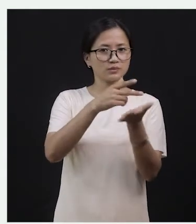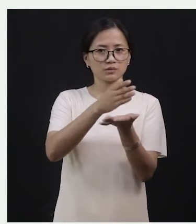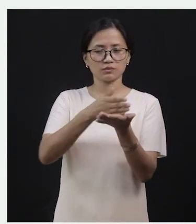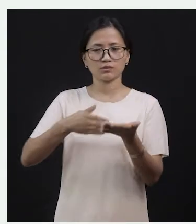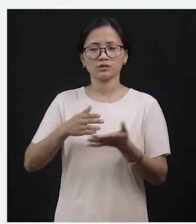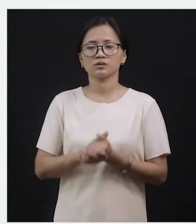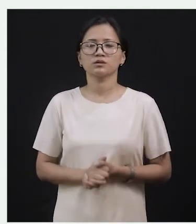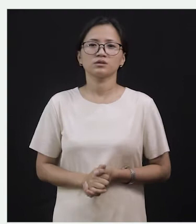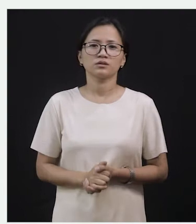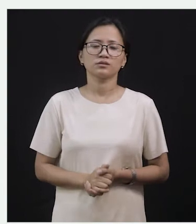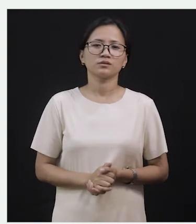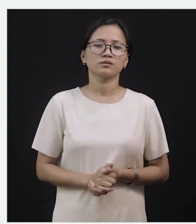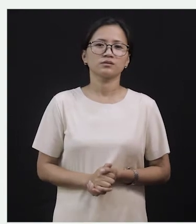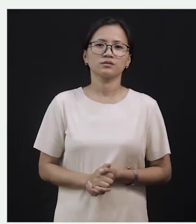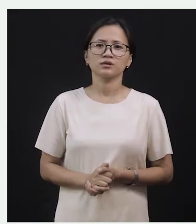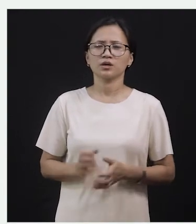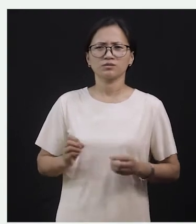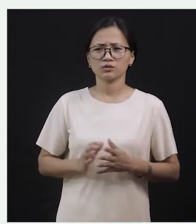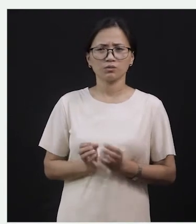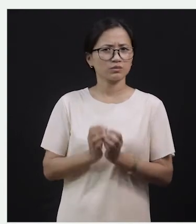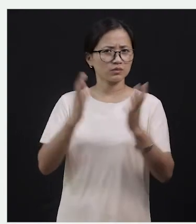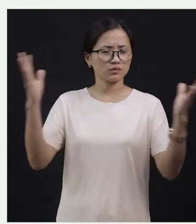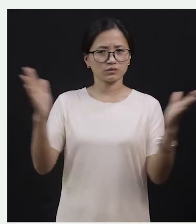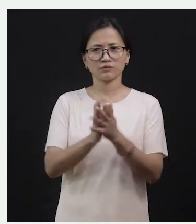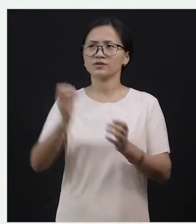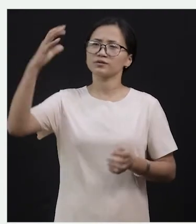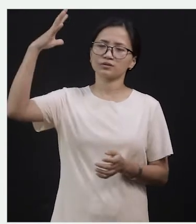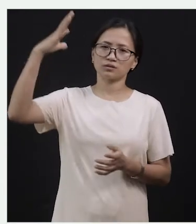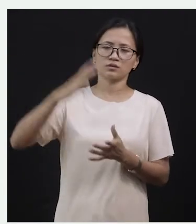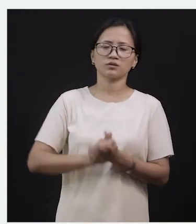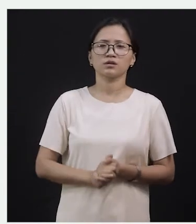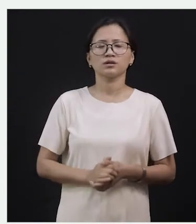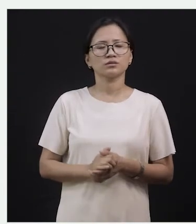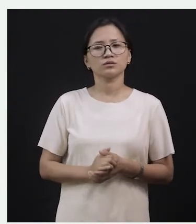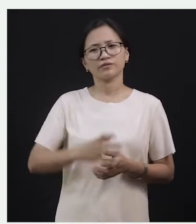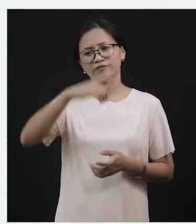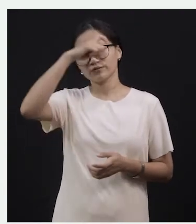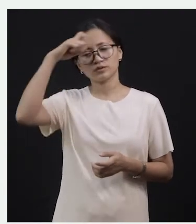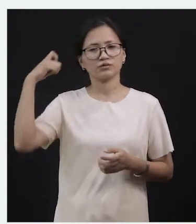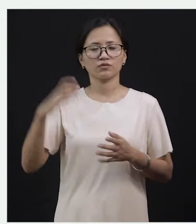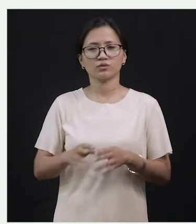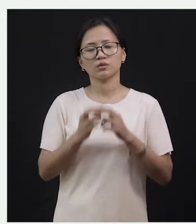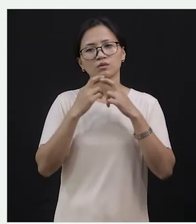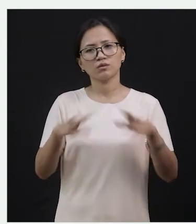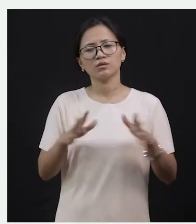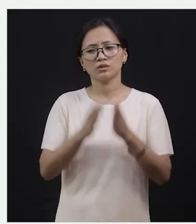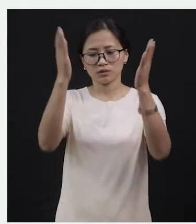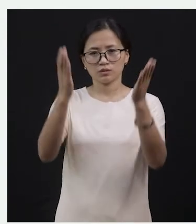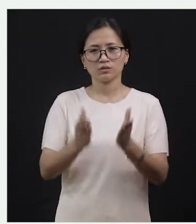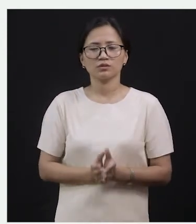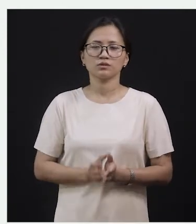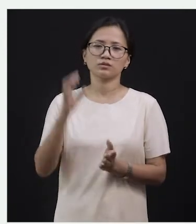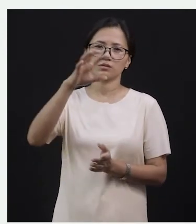okay, the middle part receives majority of the sun, and that is why even the countries towards